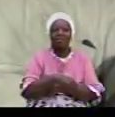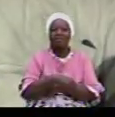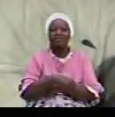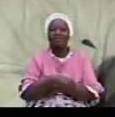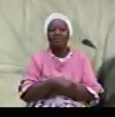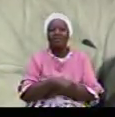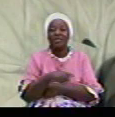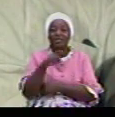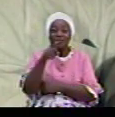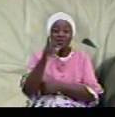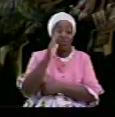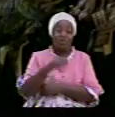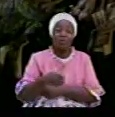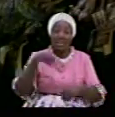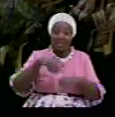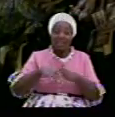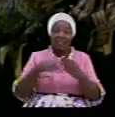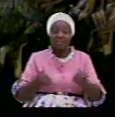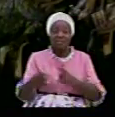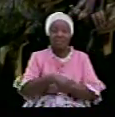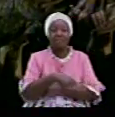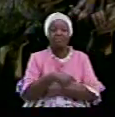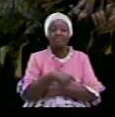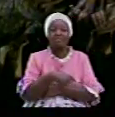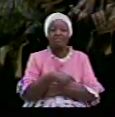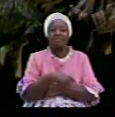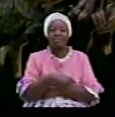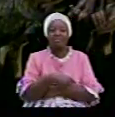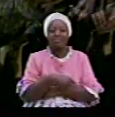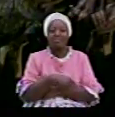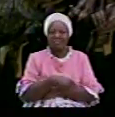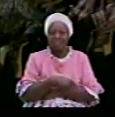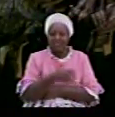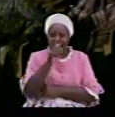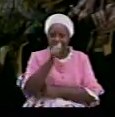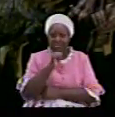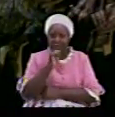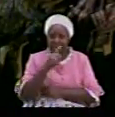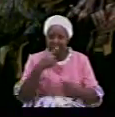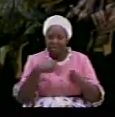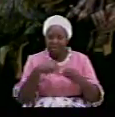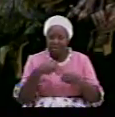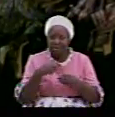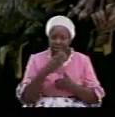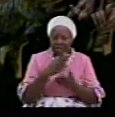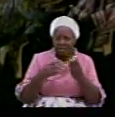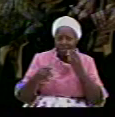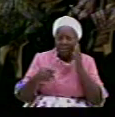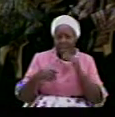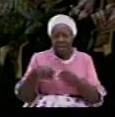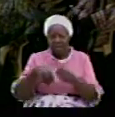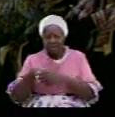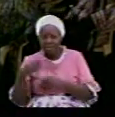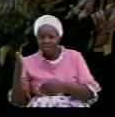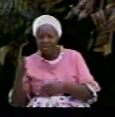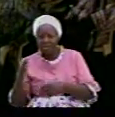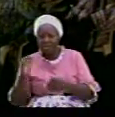Amen. You'll enter today. Amen. I'm not talking about somebody, you know, is left the